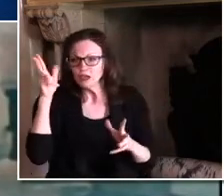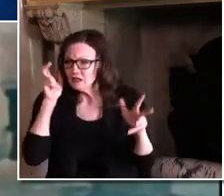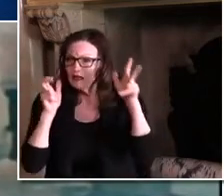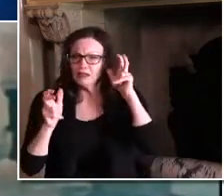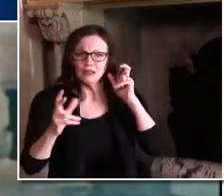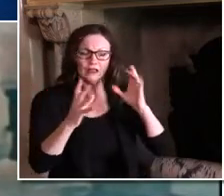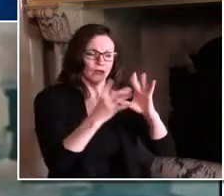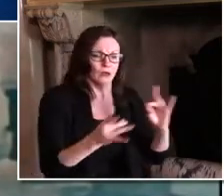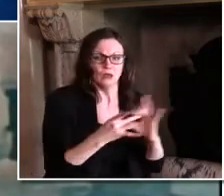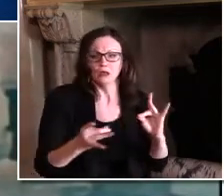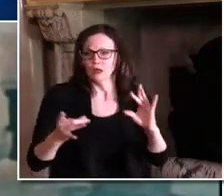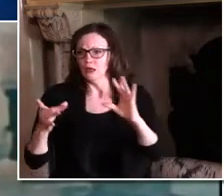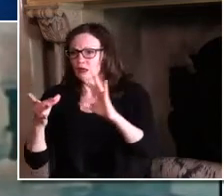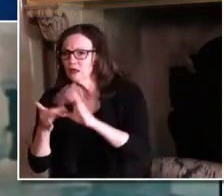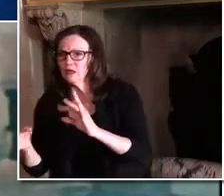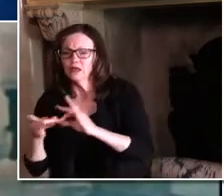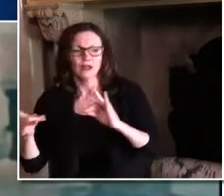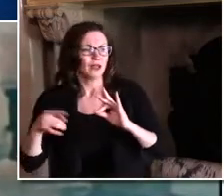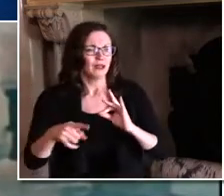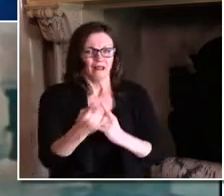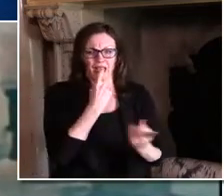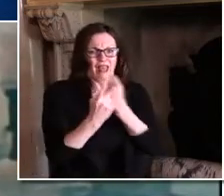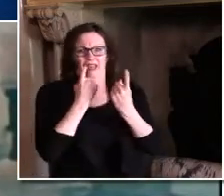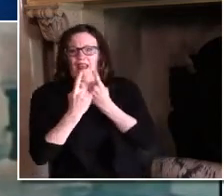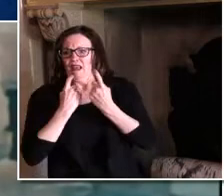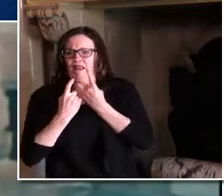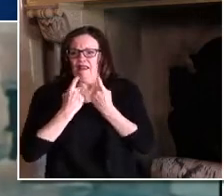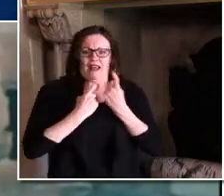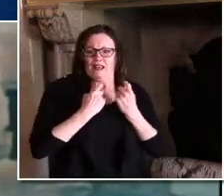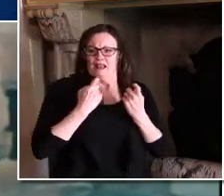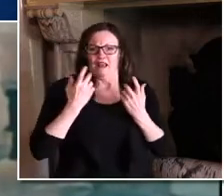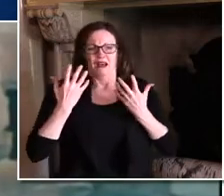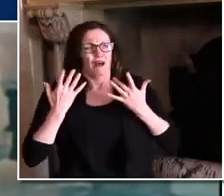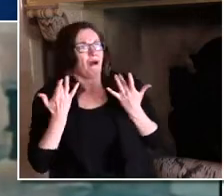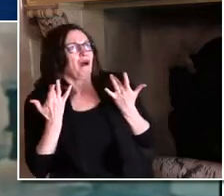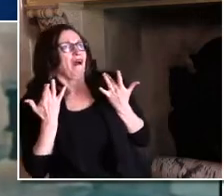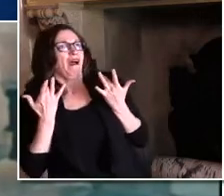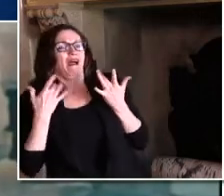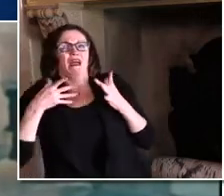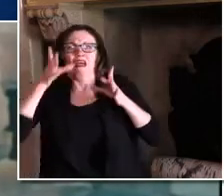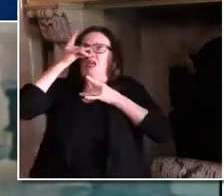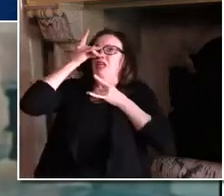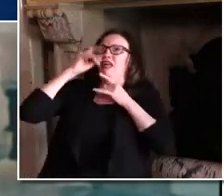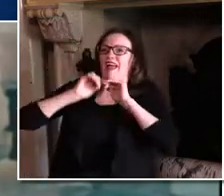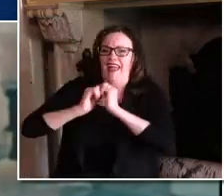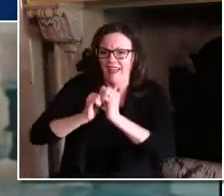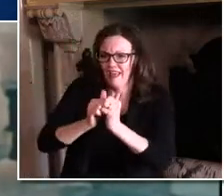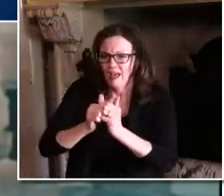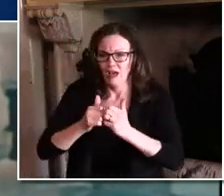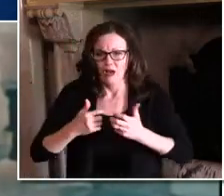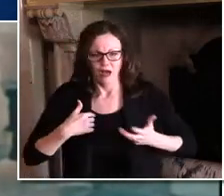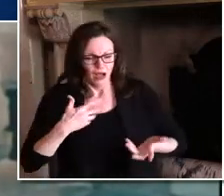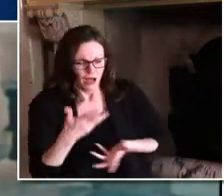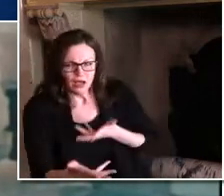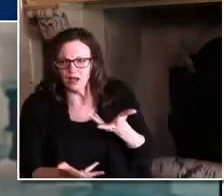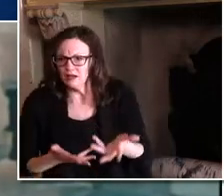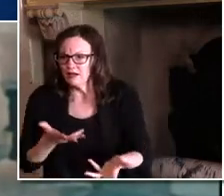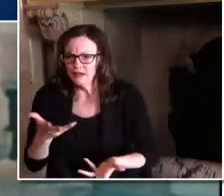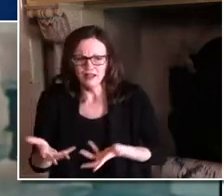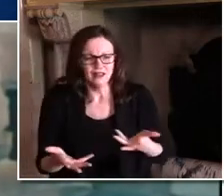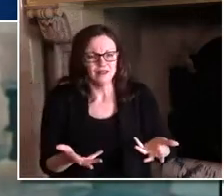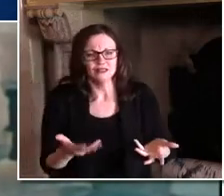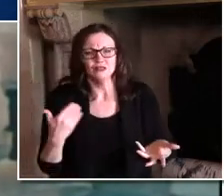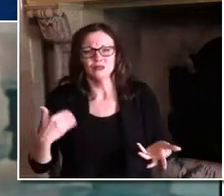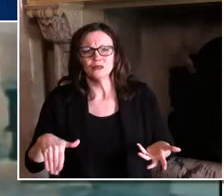are faced with such inquiries. Unfortunately, there is just so much unknown in our current state, and